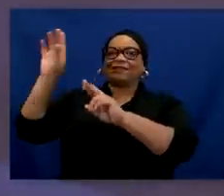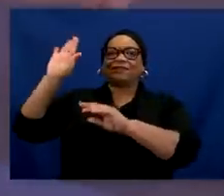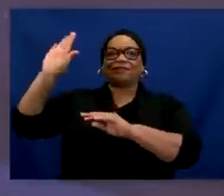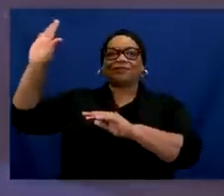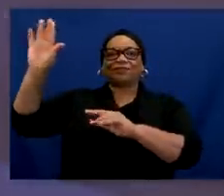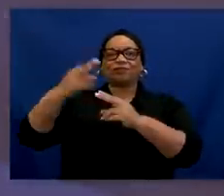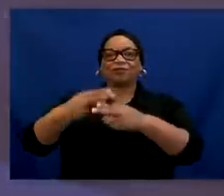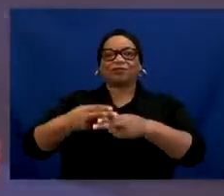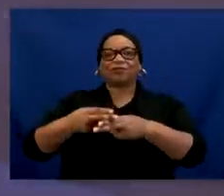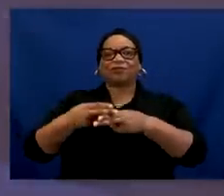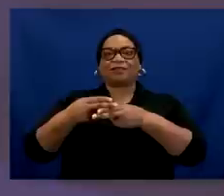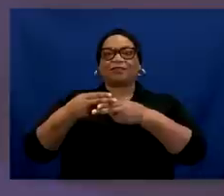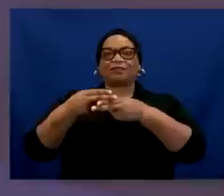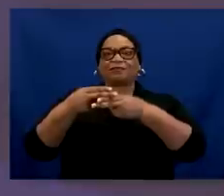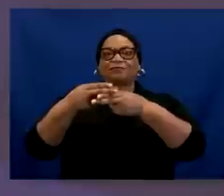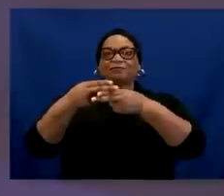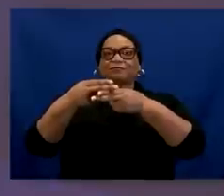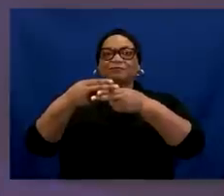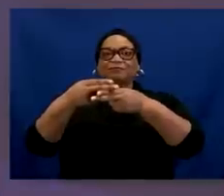Jesus.